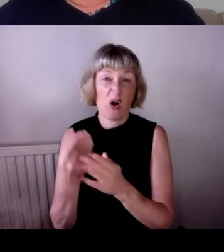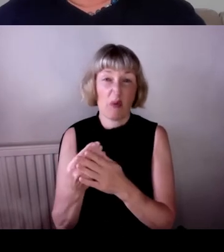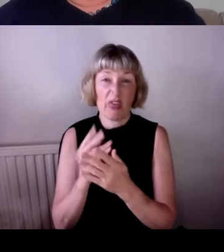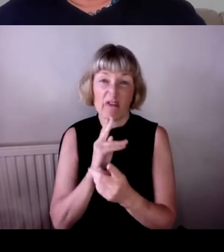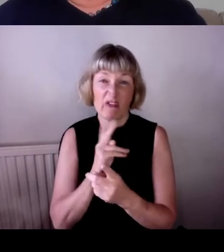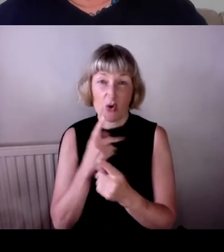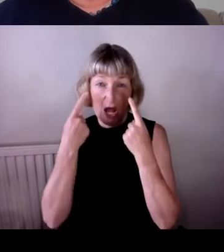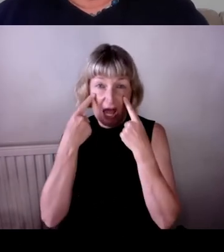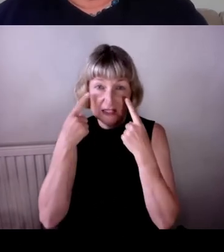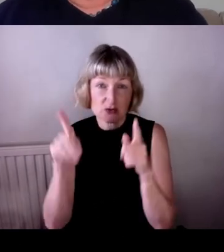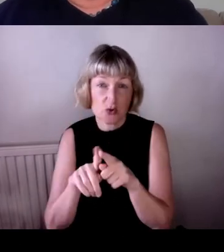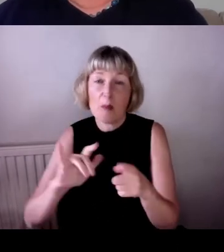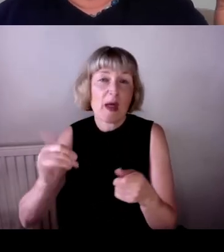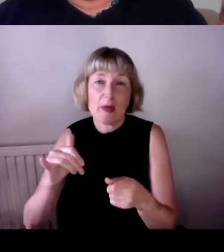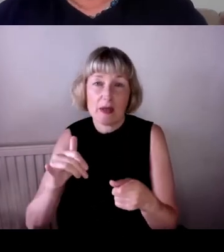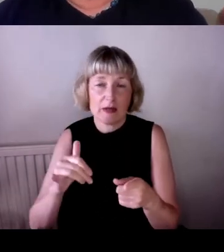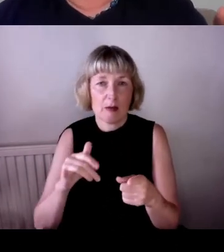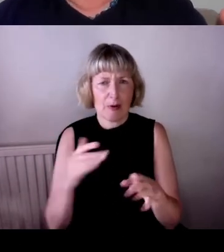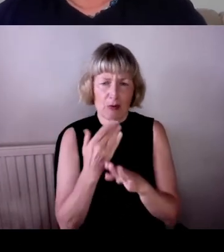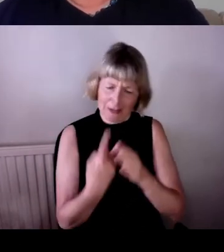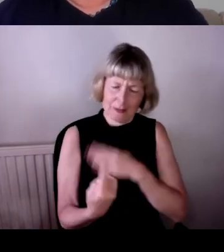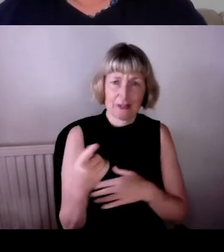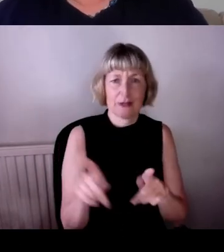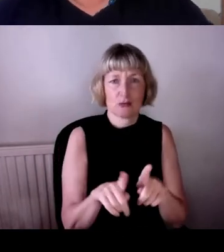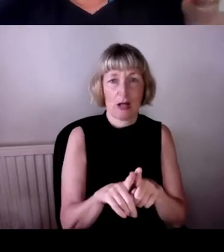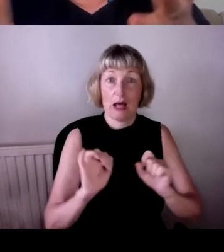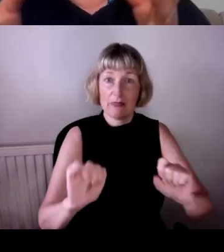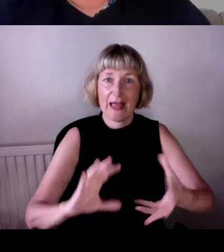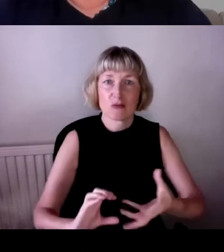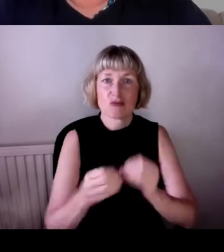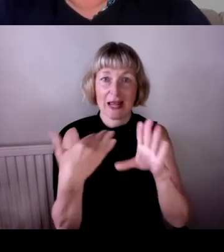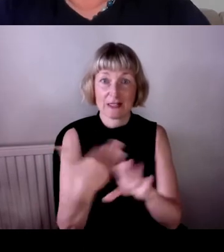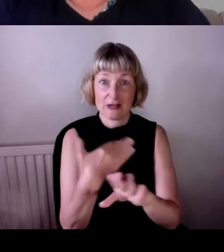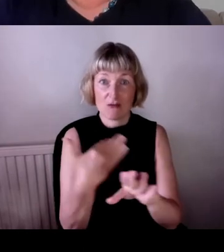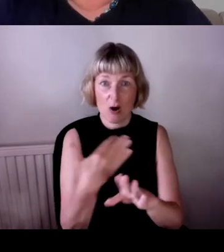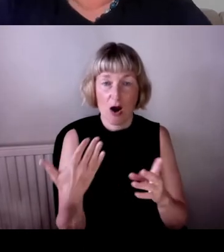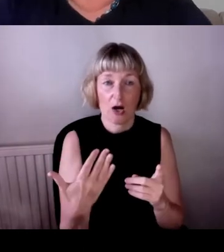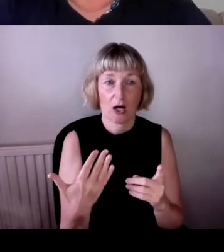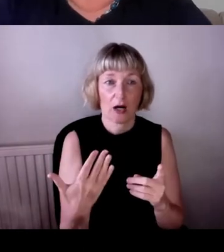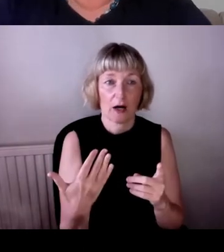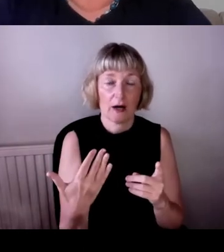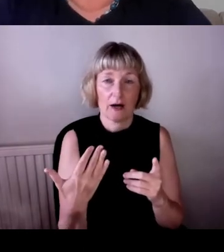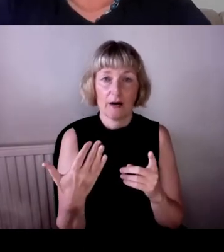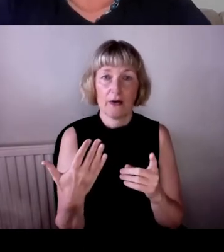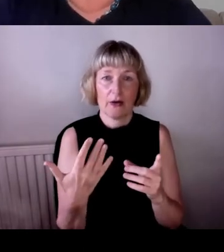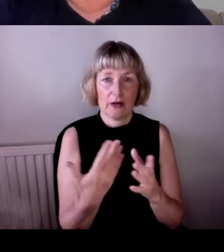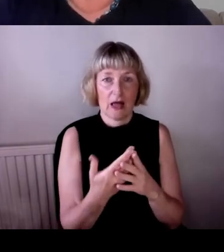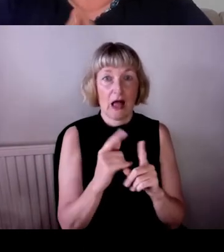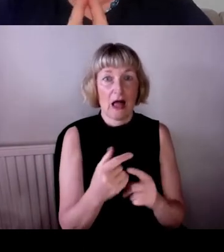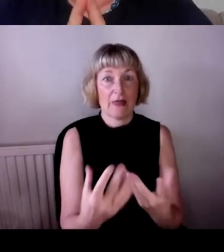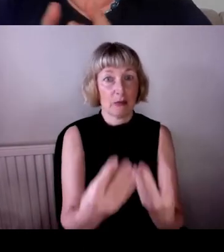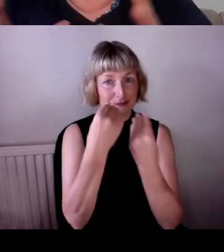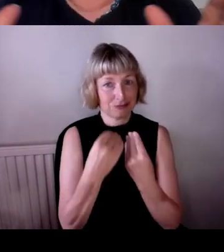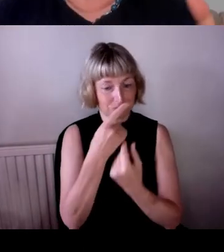the work that they are doing with creatives and seed it into the audio description that the rest of us are